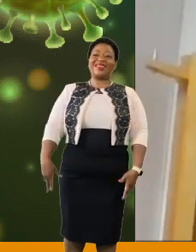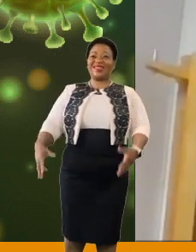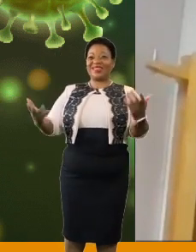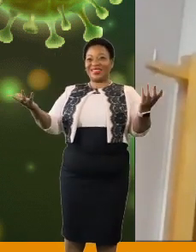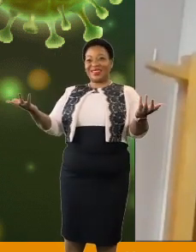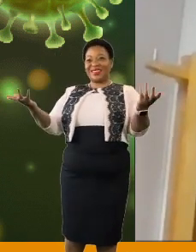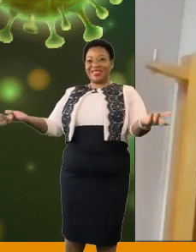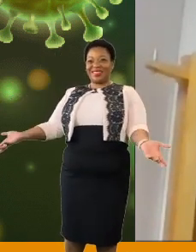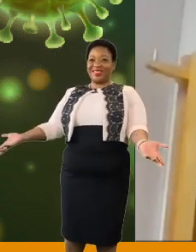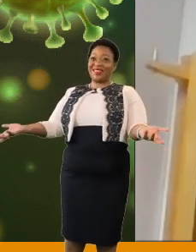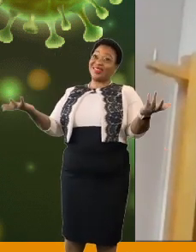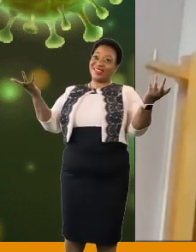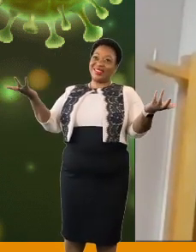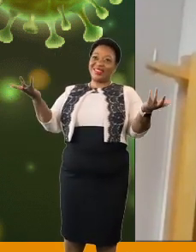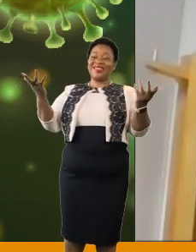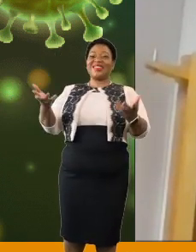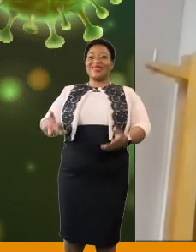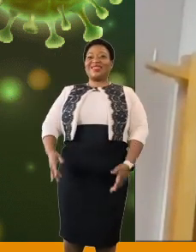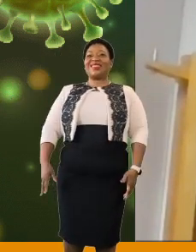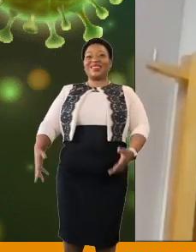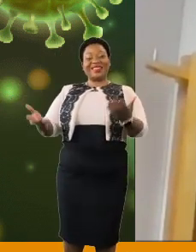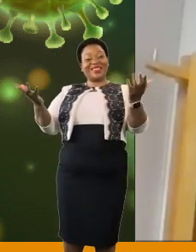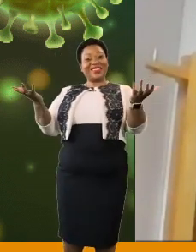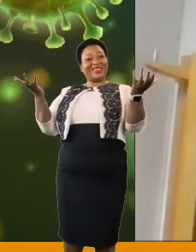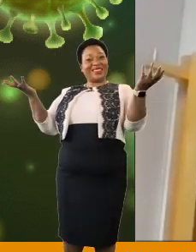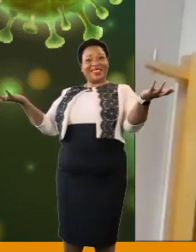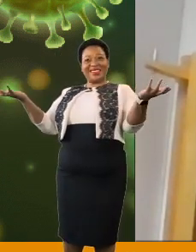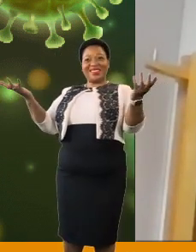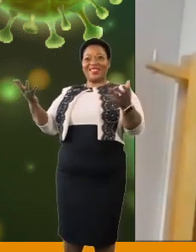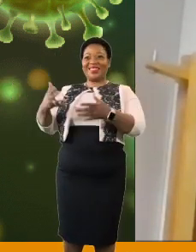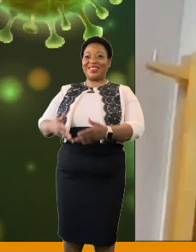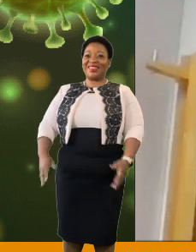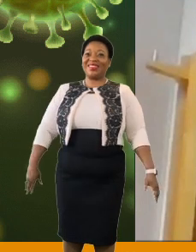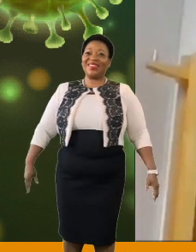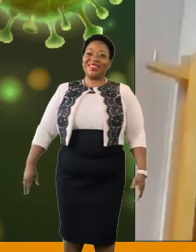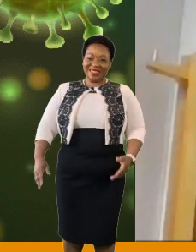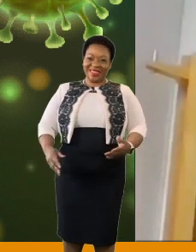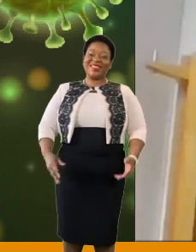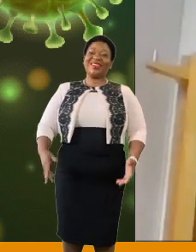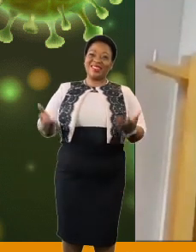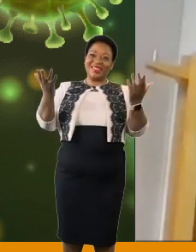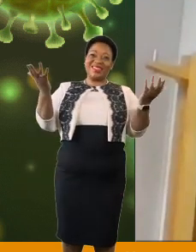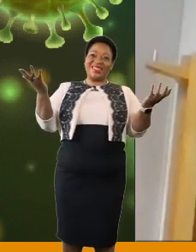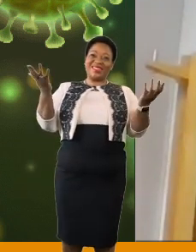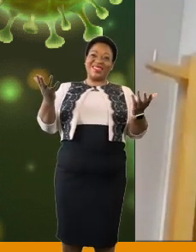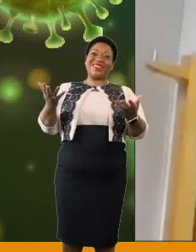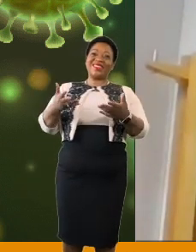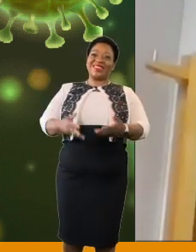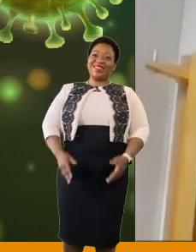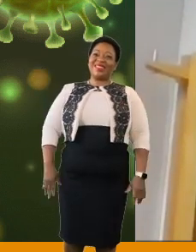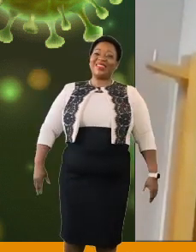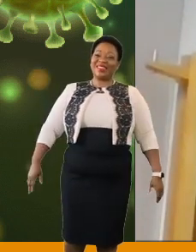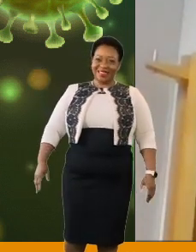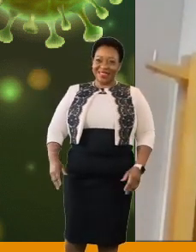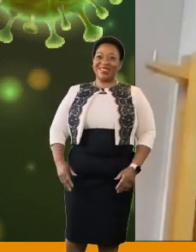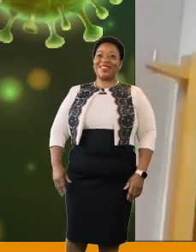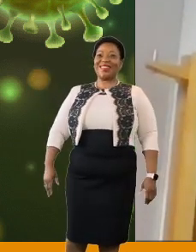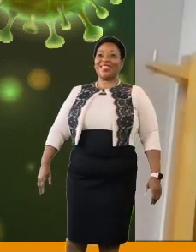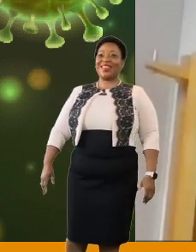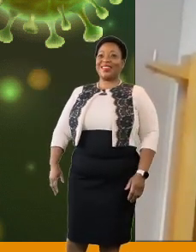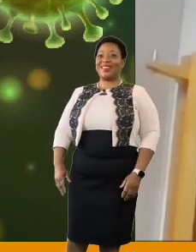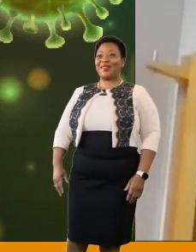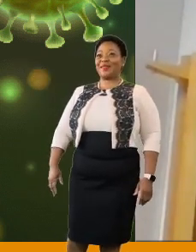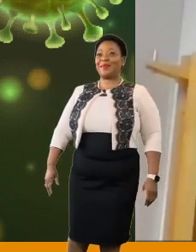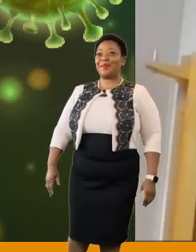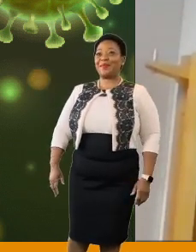proposed in this tool that you have put through? That's the first one. The second aspect is that